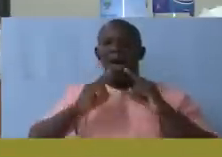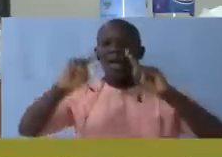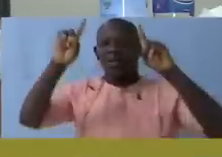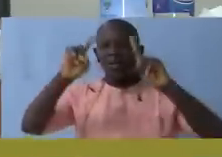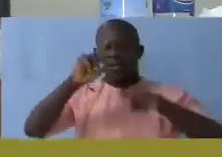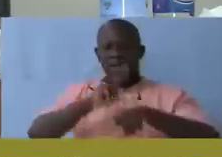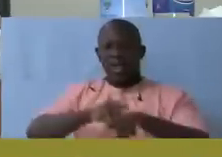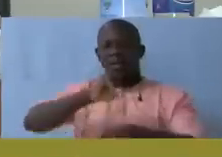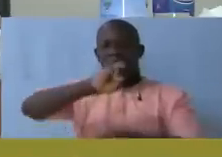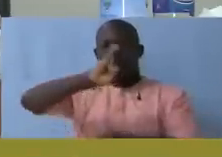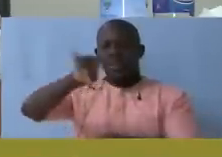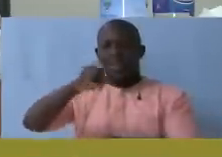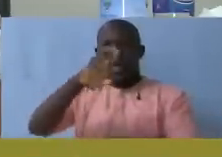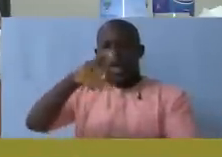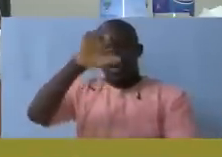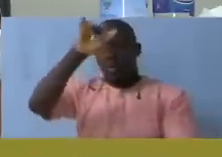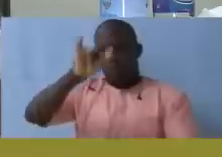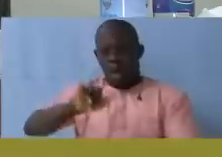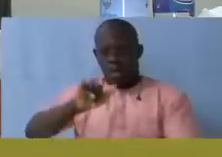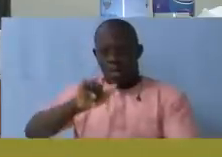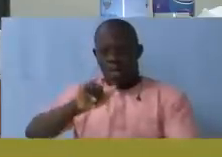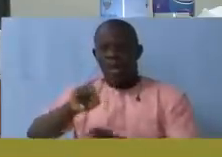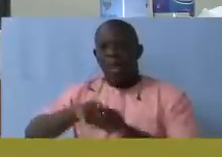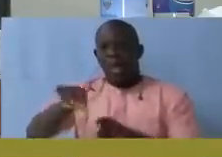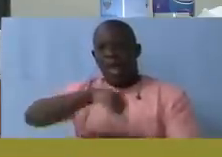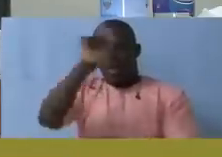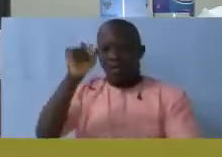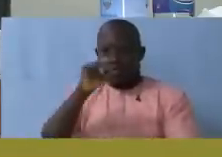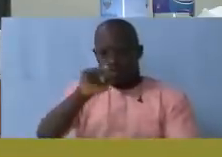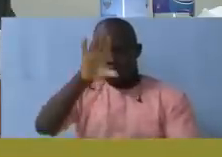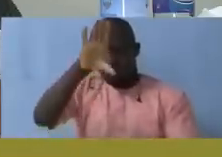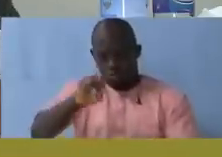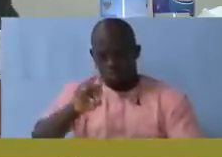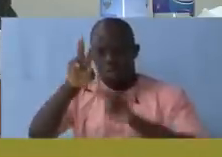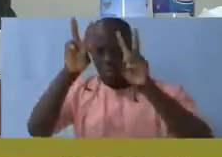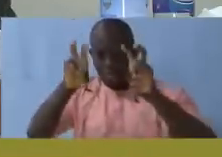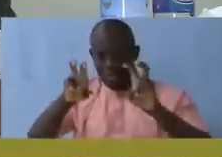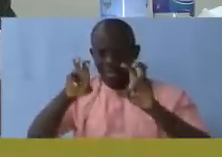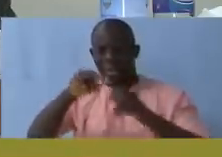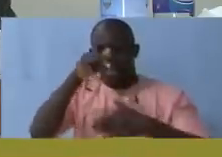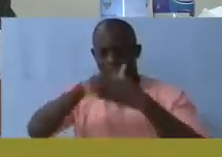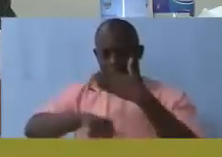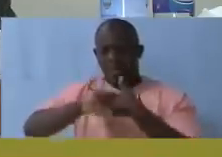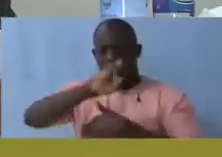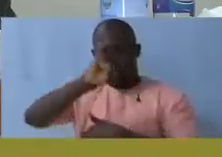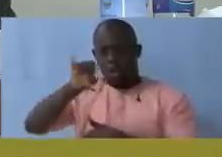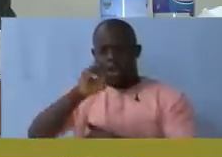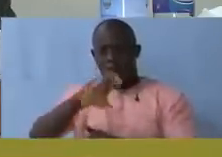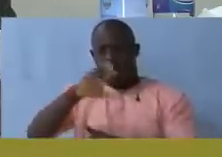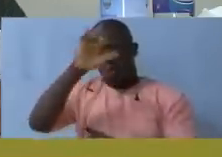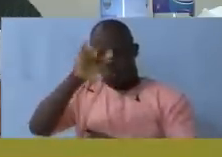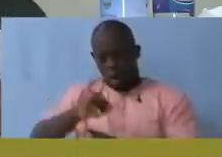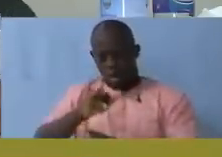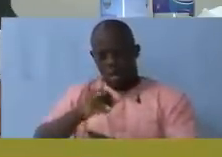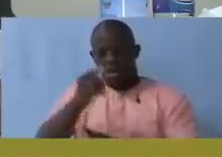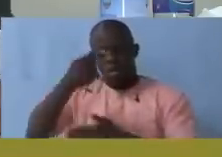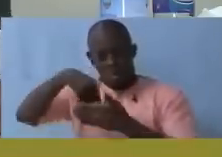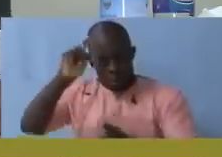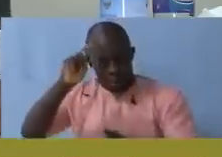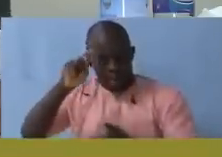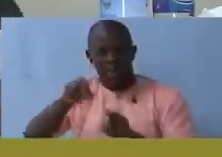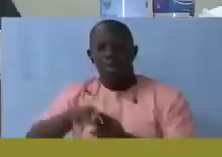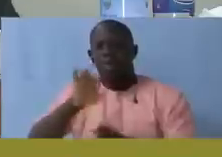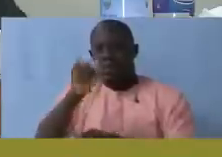January. Yes. And you did the test in January, correct? Yes. So